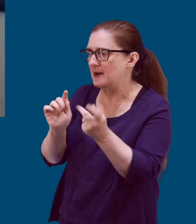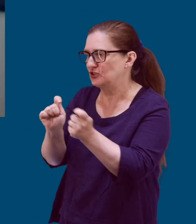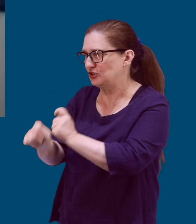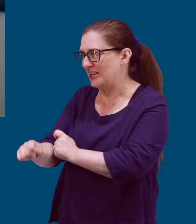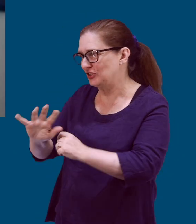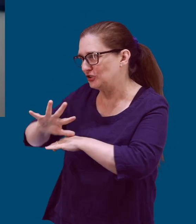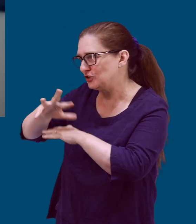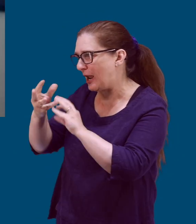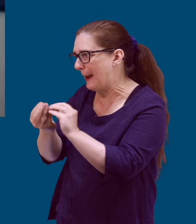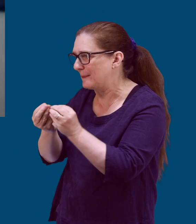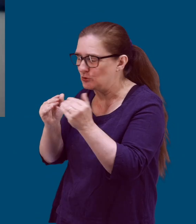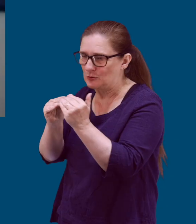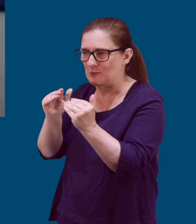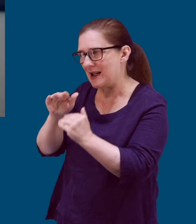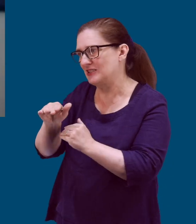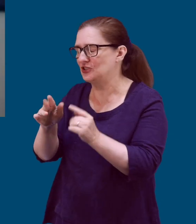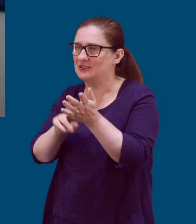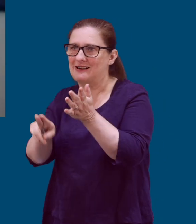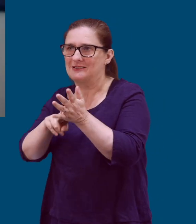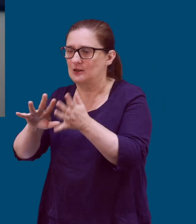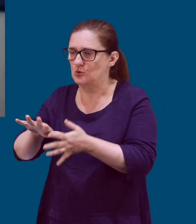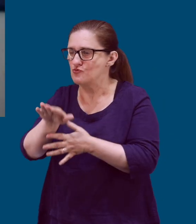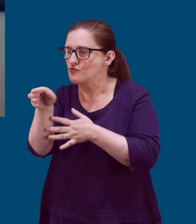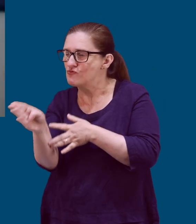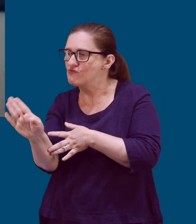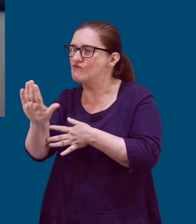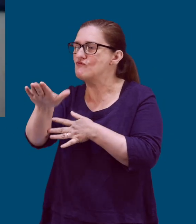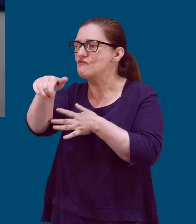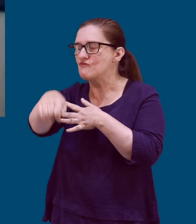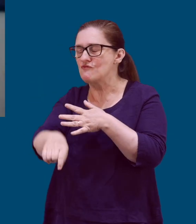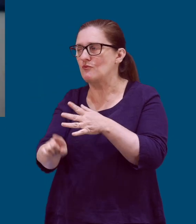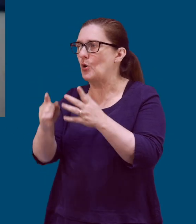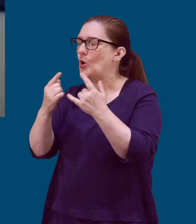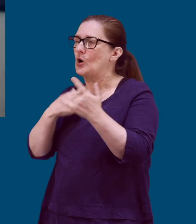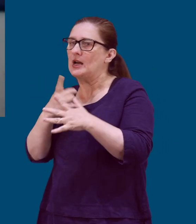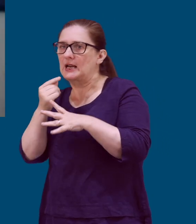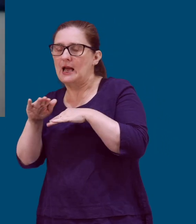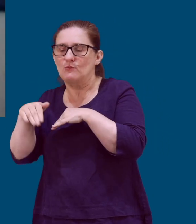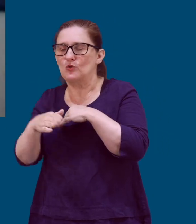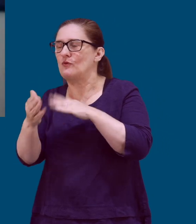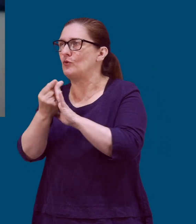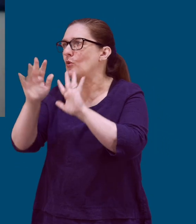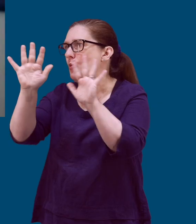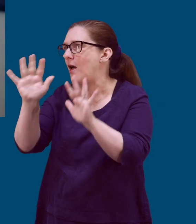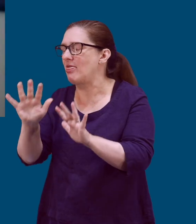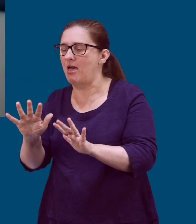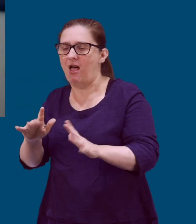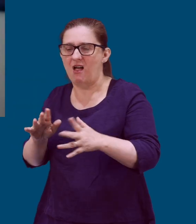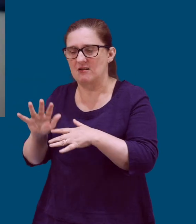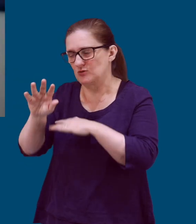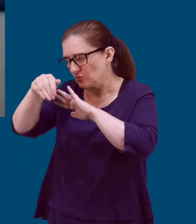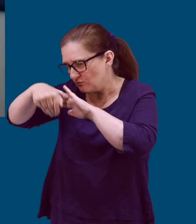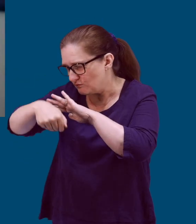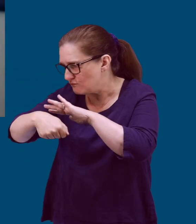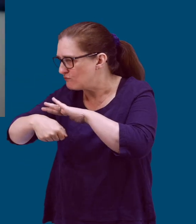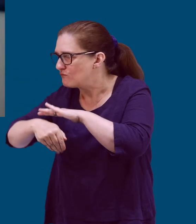entire seasons, to follow nature, to embrace soft weather, and then to wake and move through the world unencumbered to